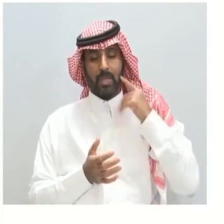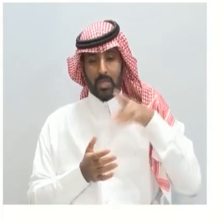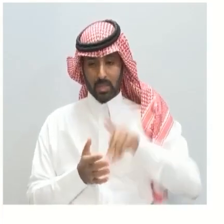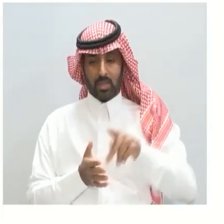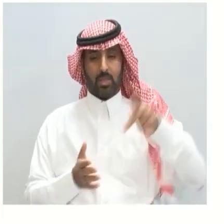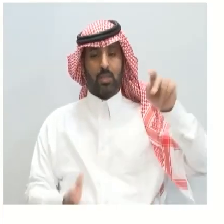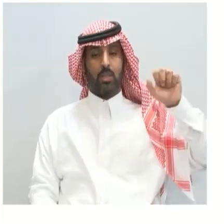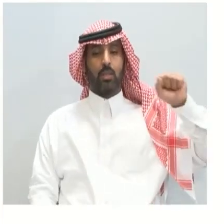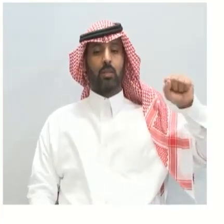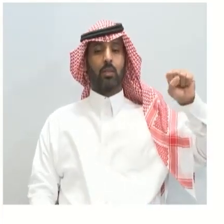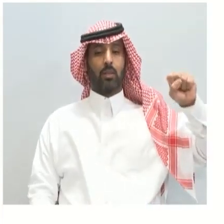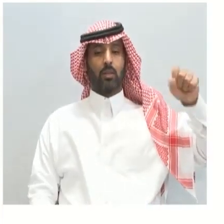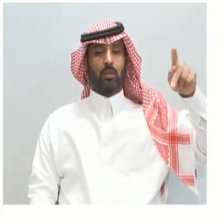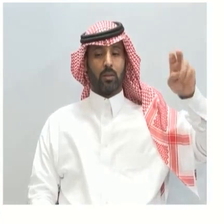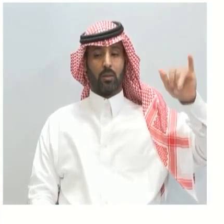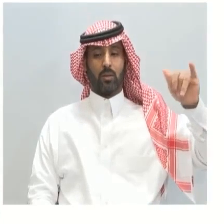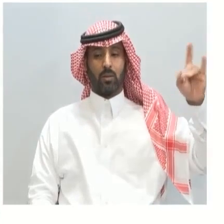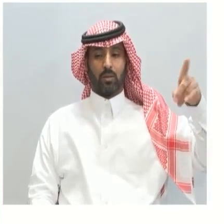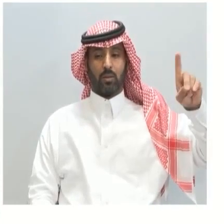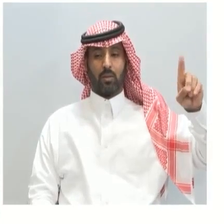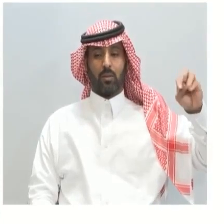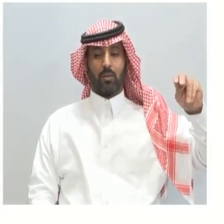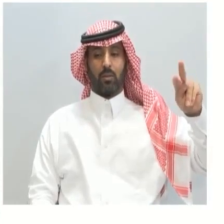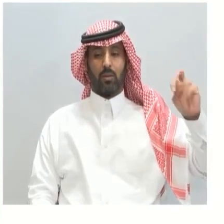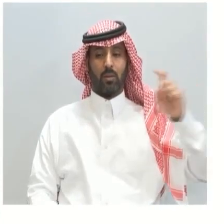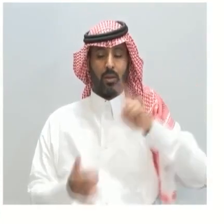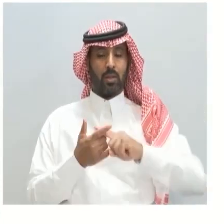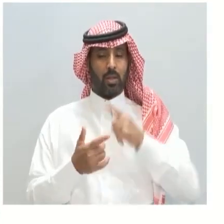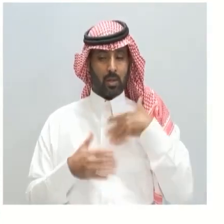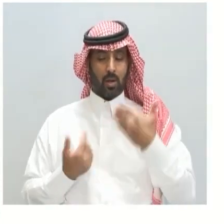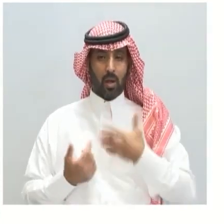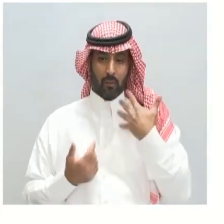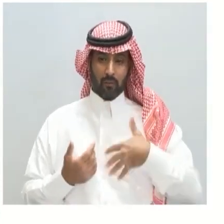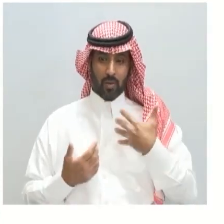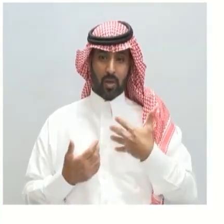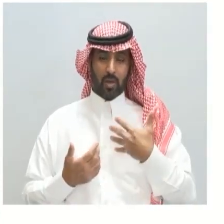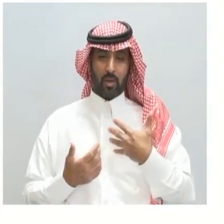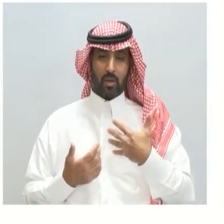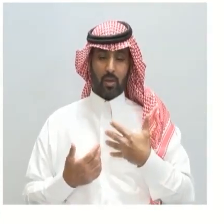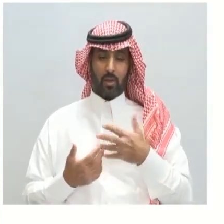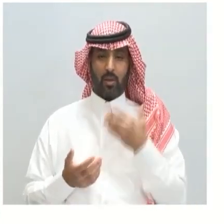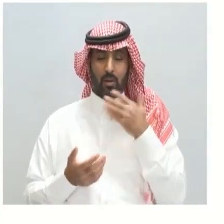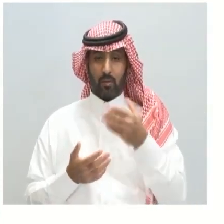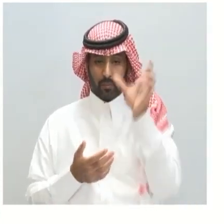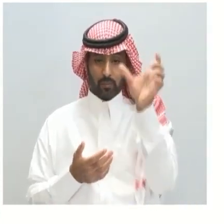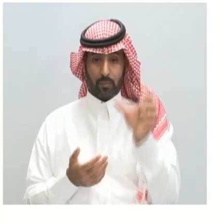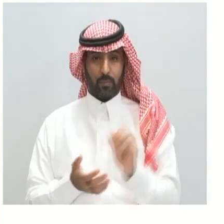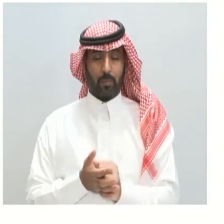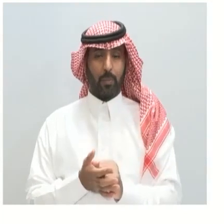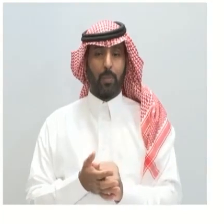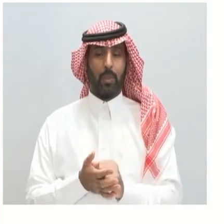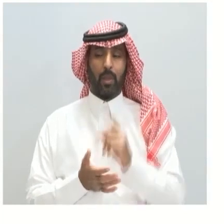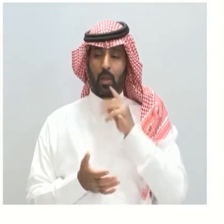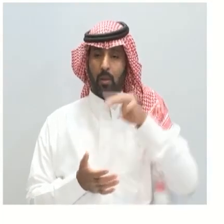skydiving. So the first question here, how does Mark feel? You can find the answer here. How does